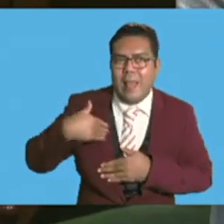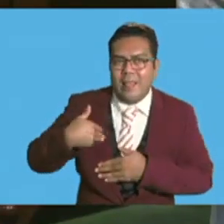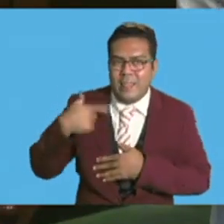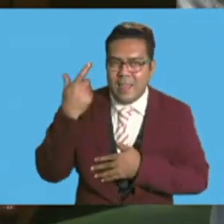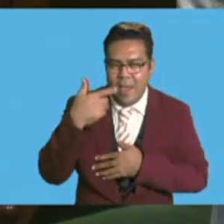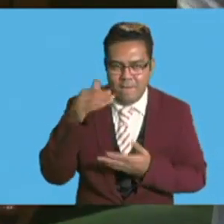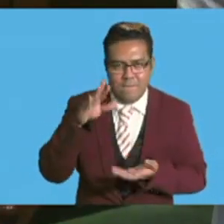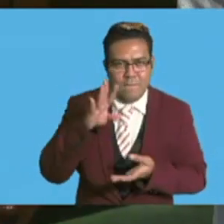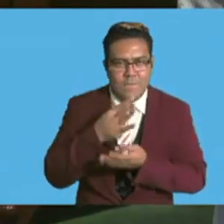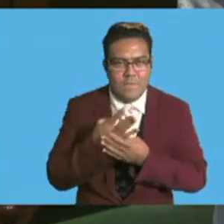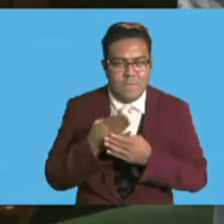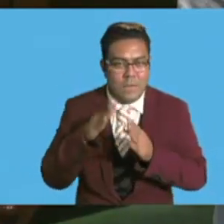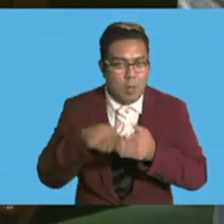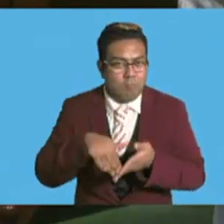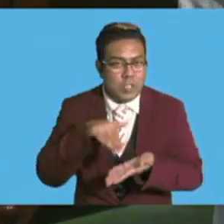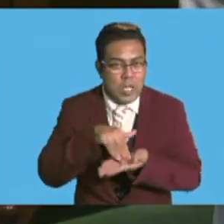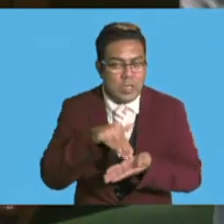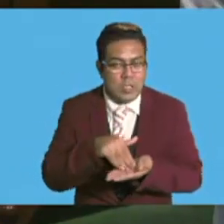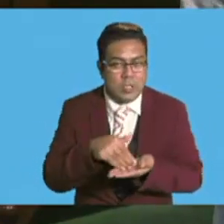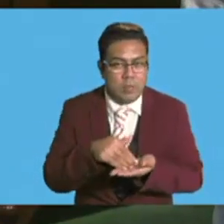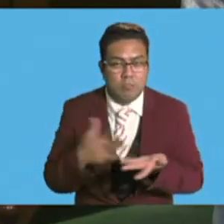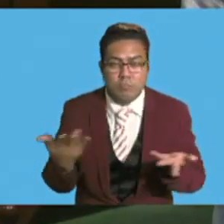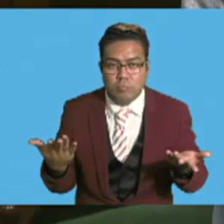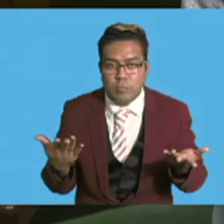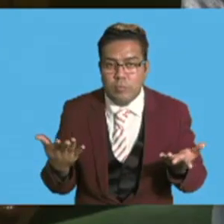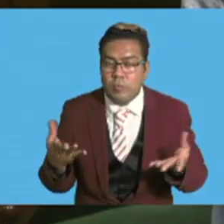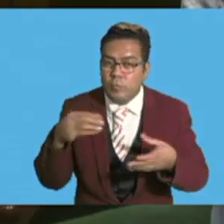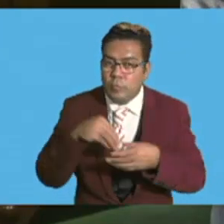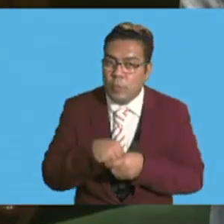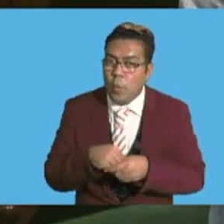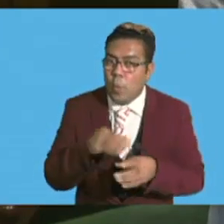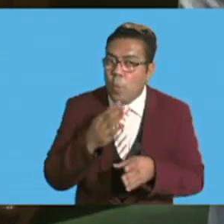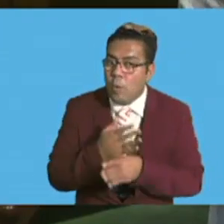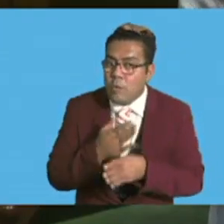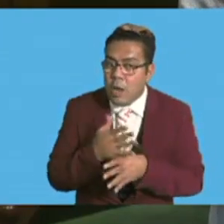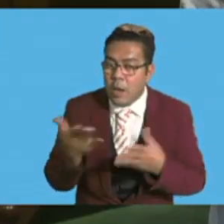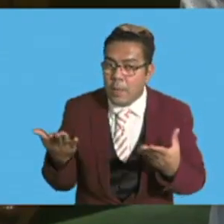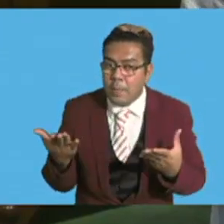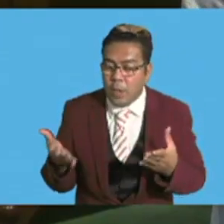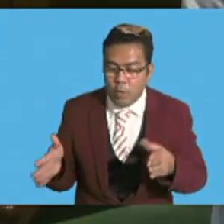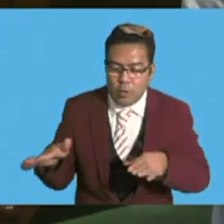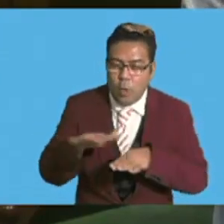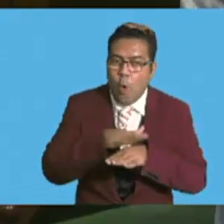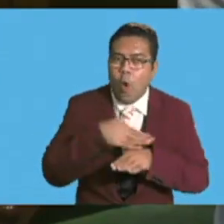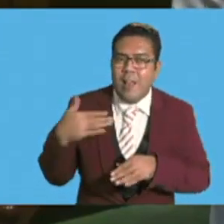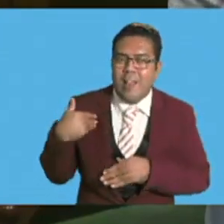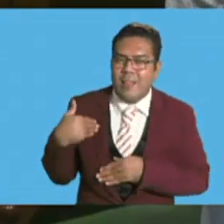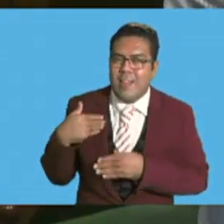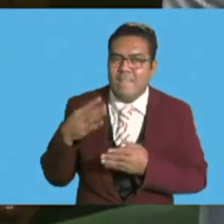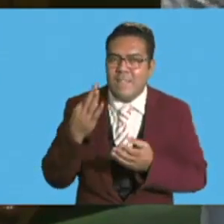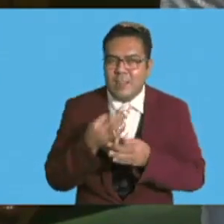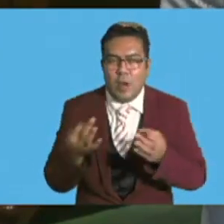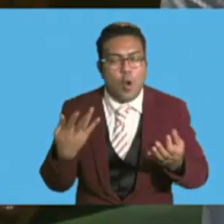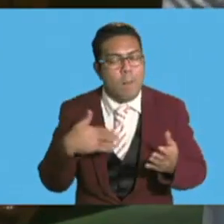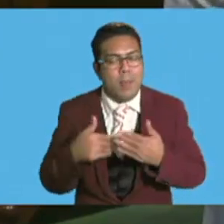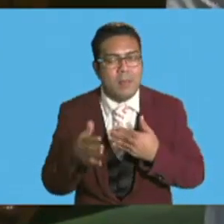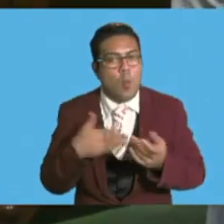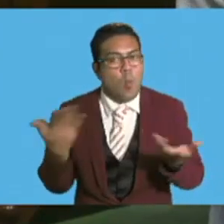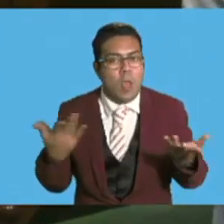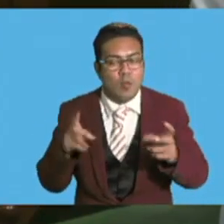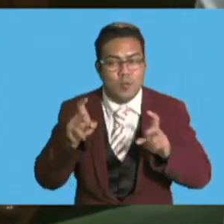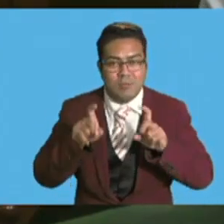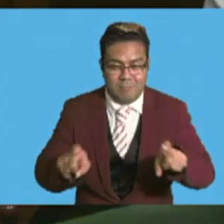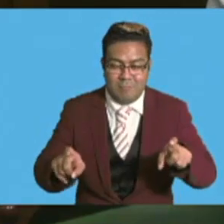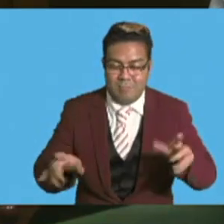Fiji. Service loads will be shared more evenly amongst healthcare workers across all health facilities, irrespective of locations, and